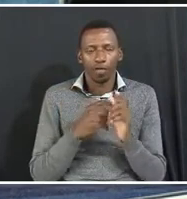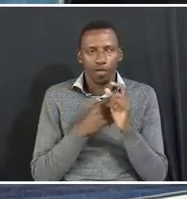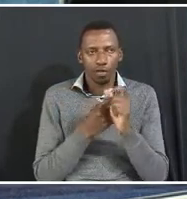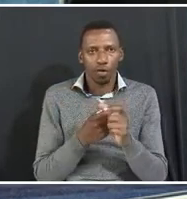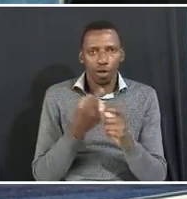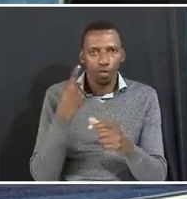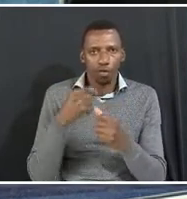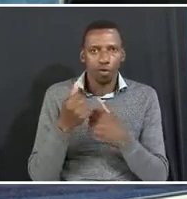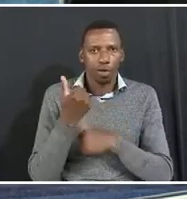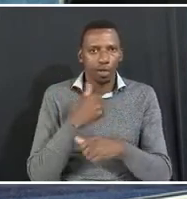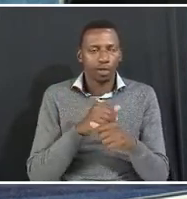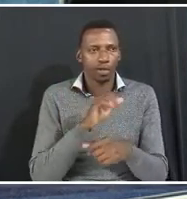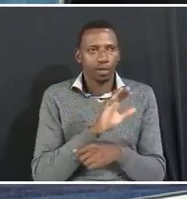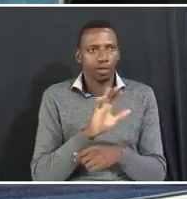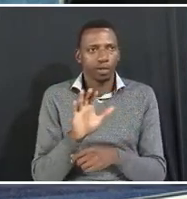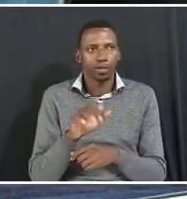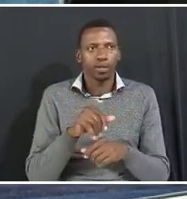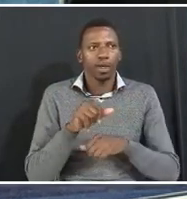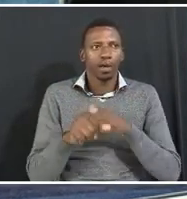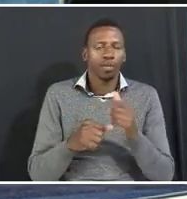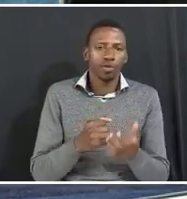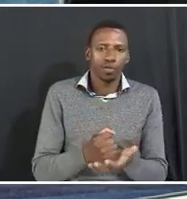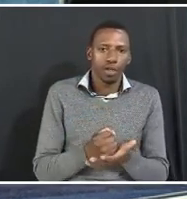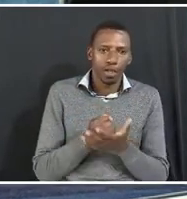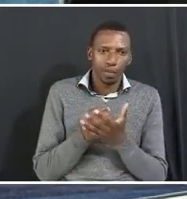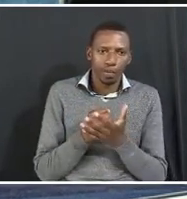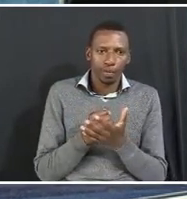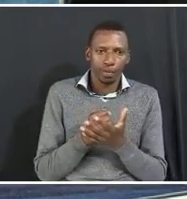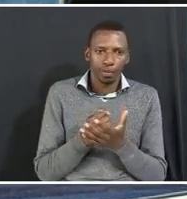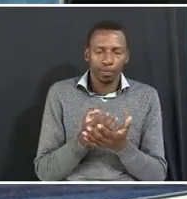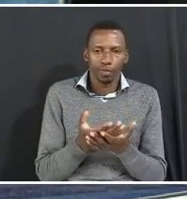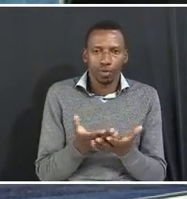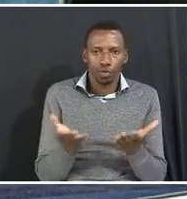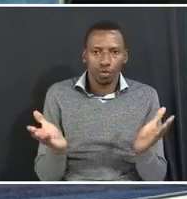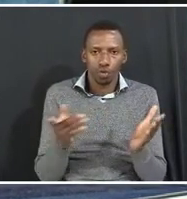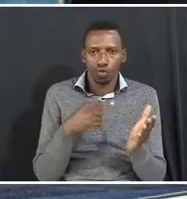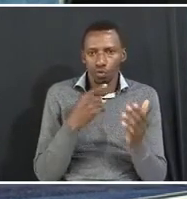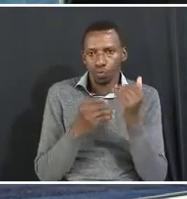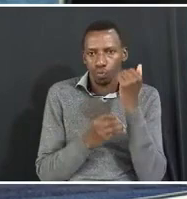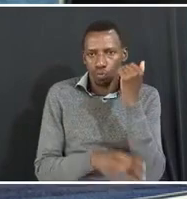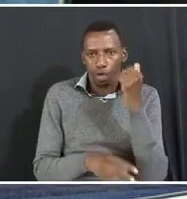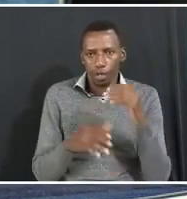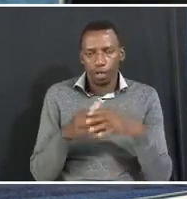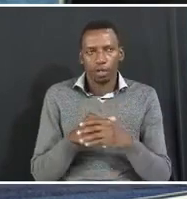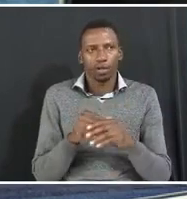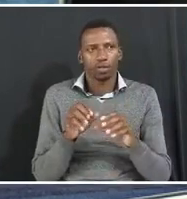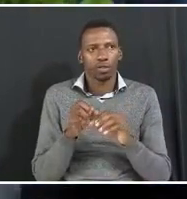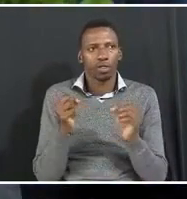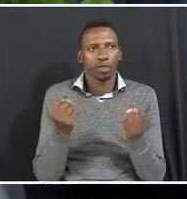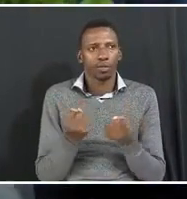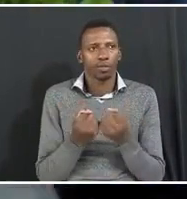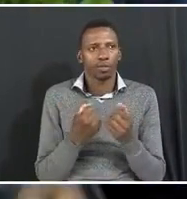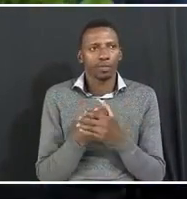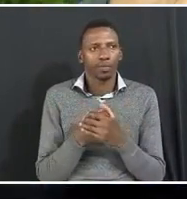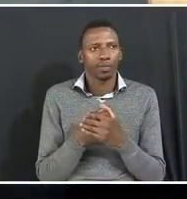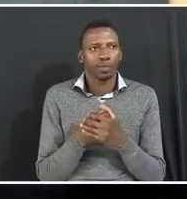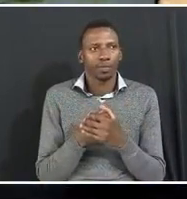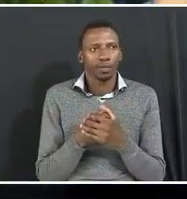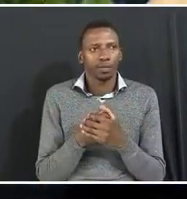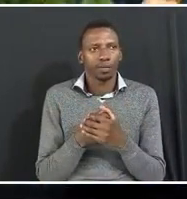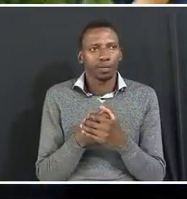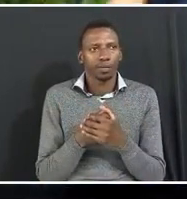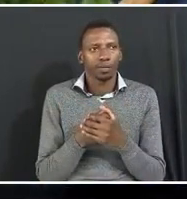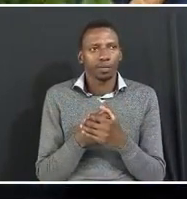do about helping those who are less fortunate in society. Elder, we keep